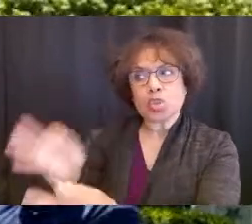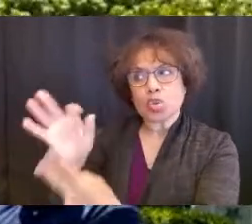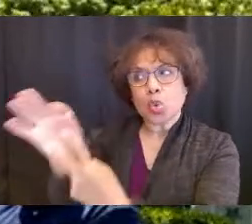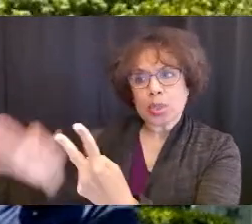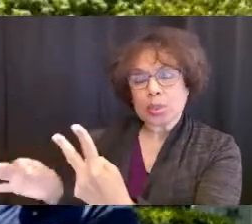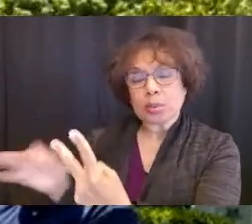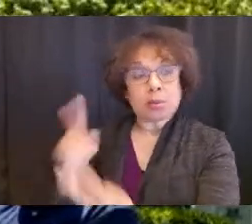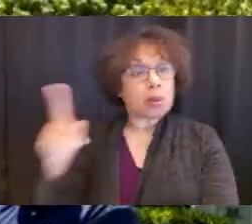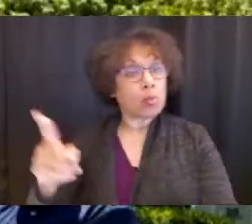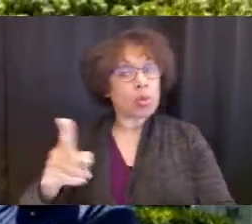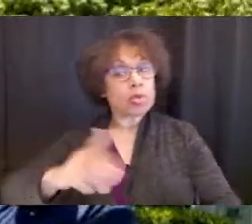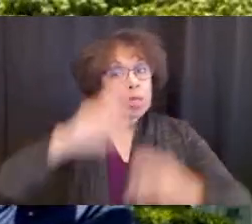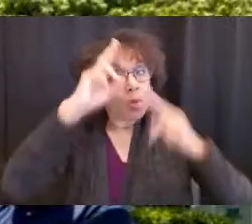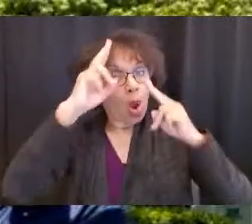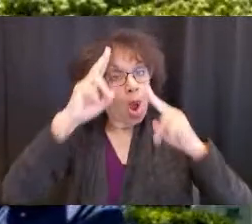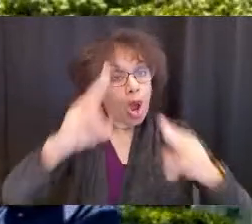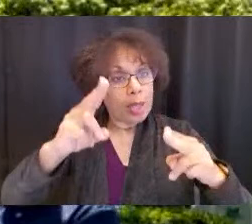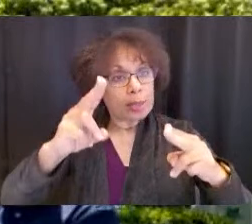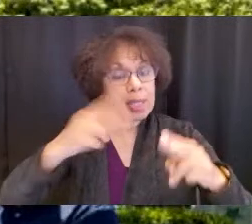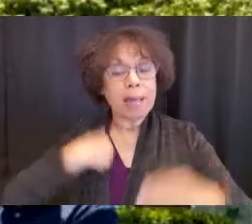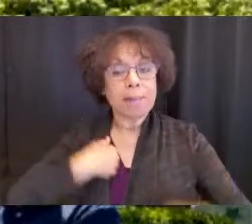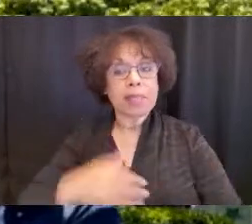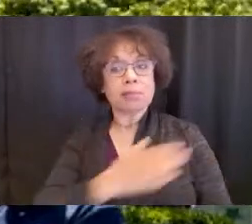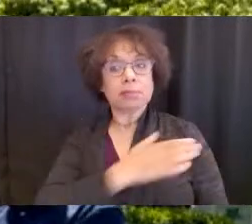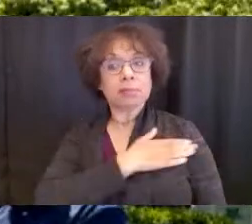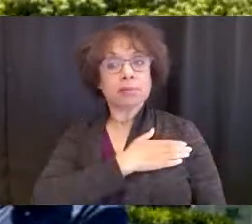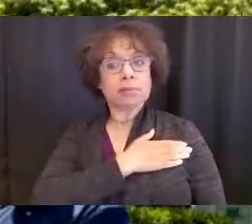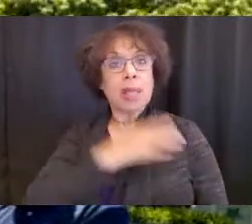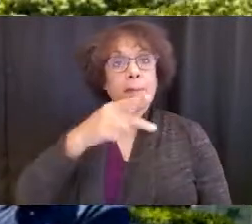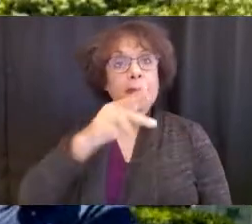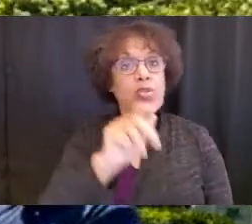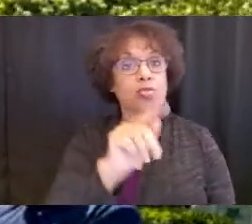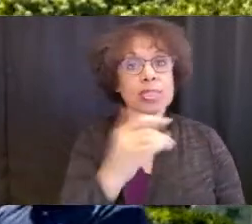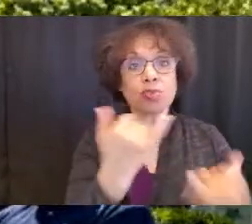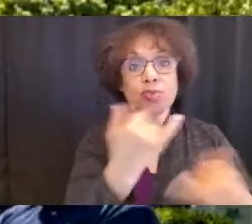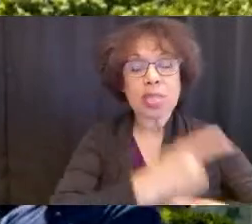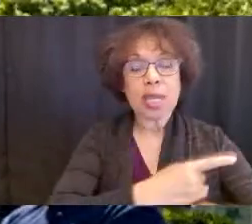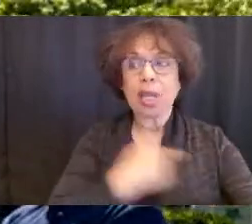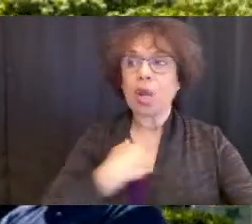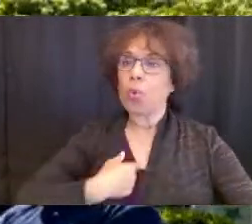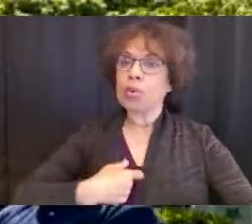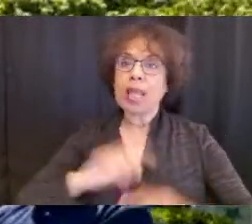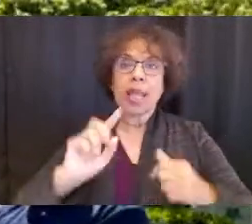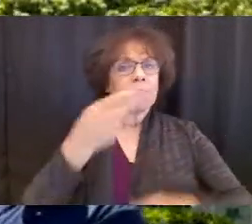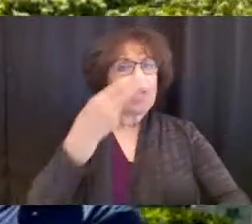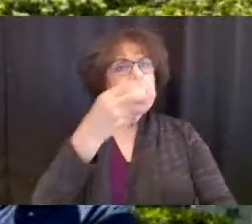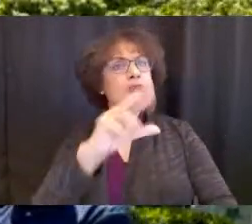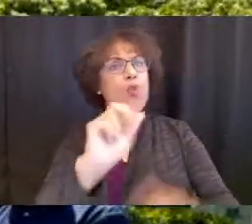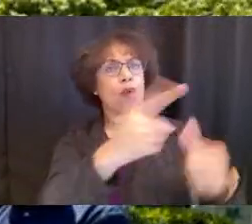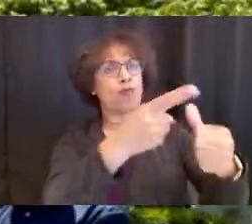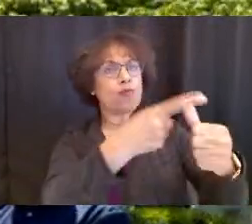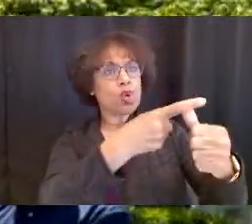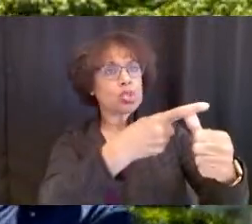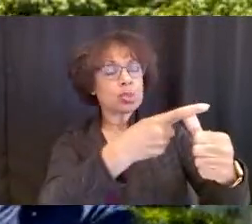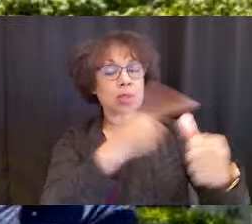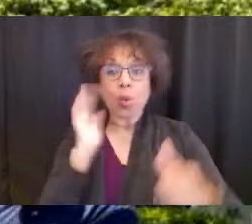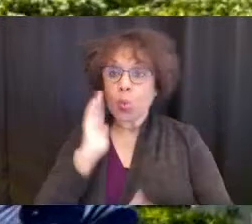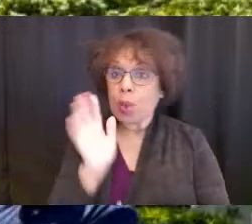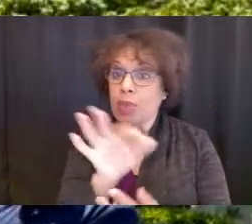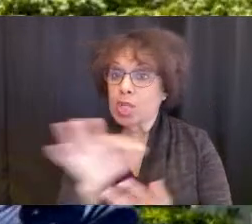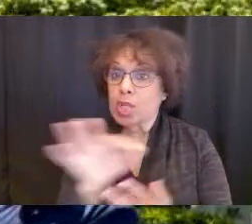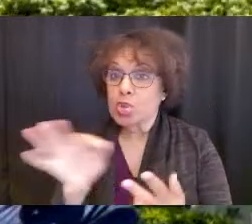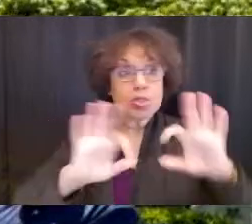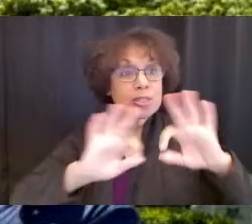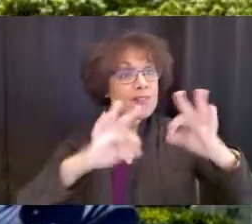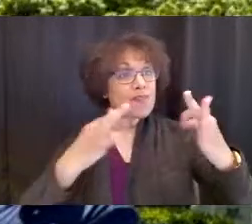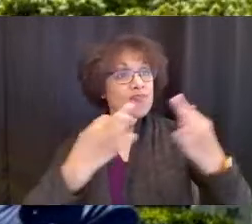be patriots this Memorial Day? Will they choose to put our heroes first? Will they choose to put our